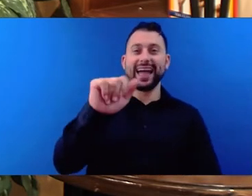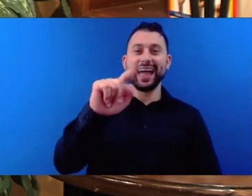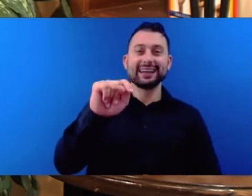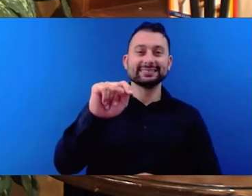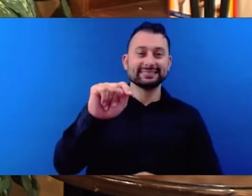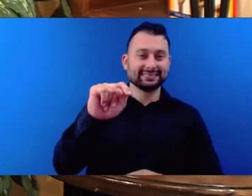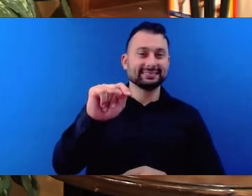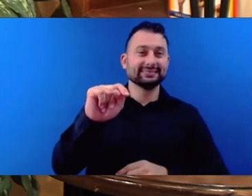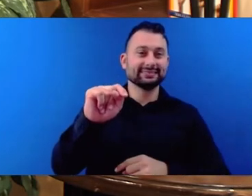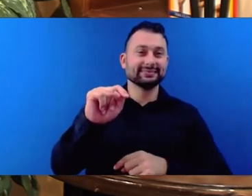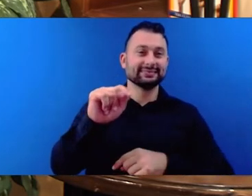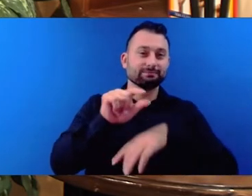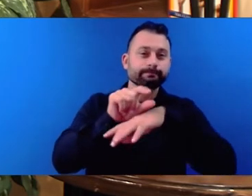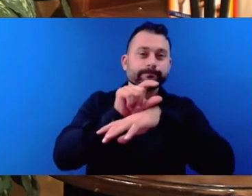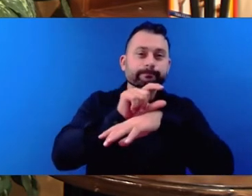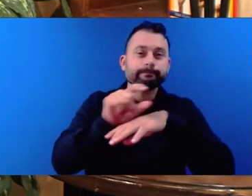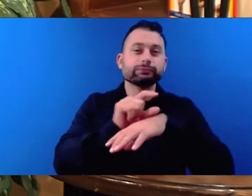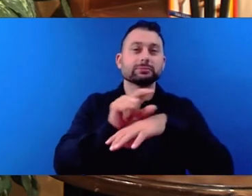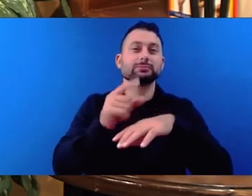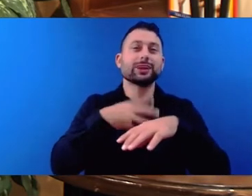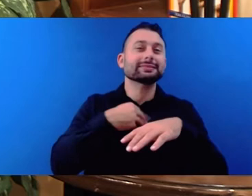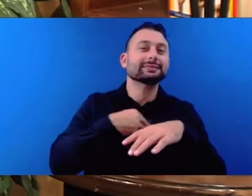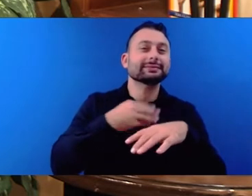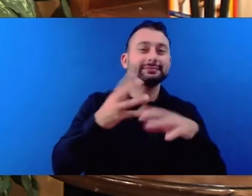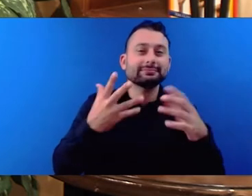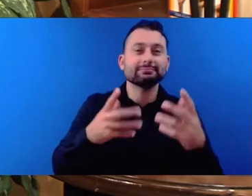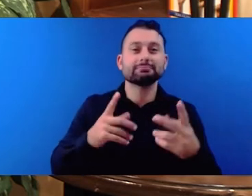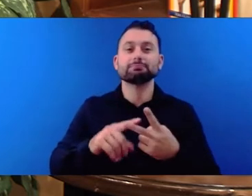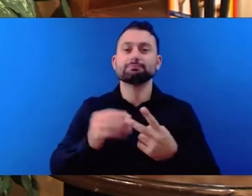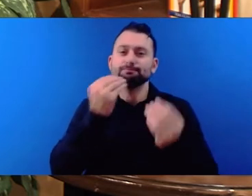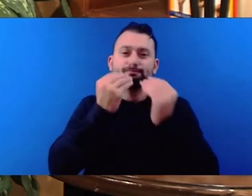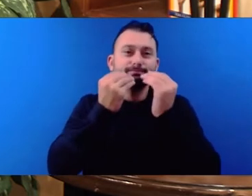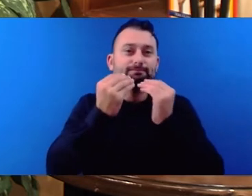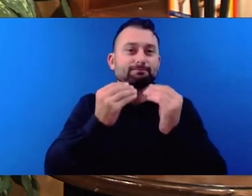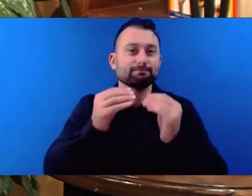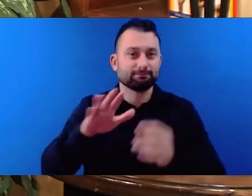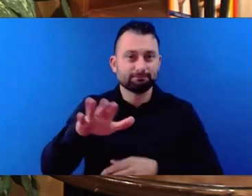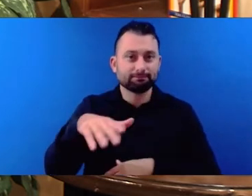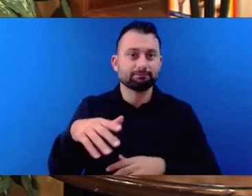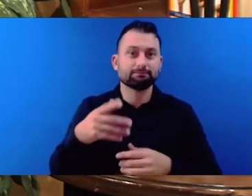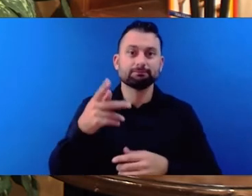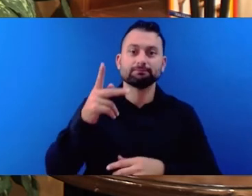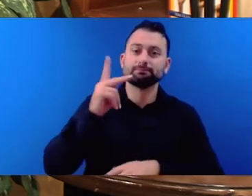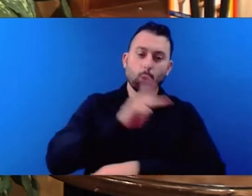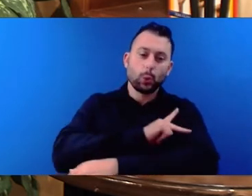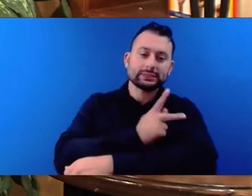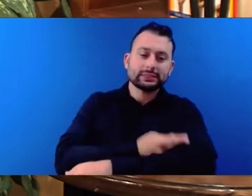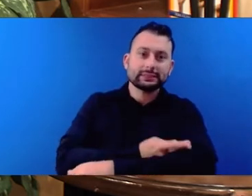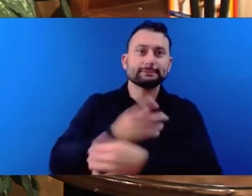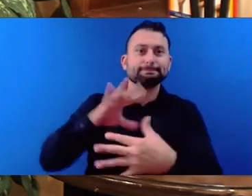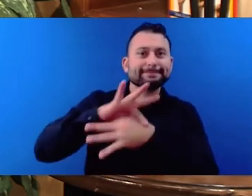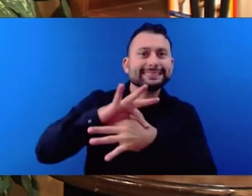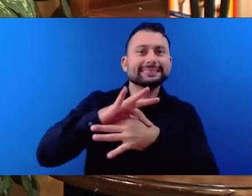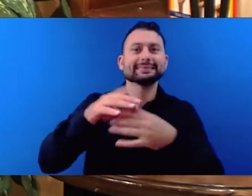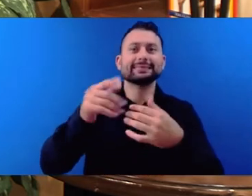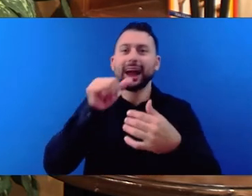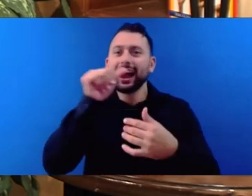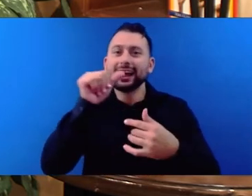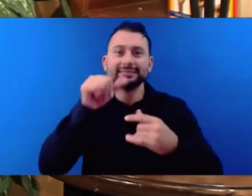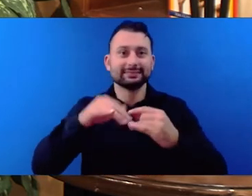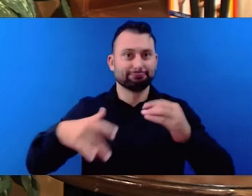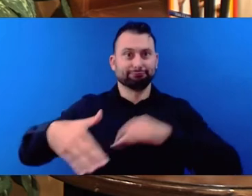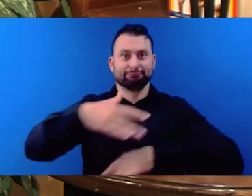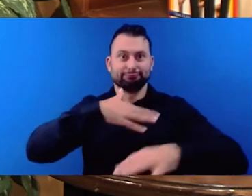Increased thirst. So because you have extra sugar in the body, it makes you feel thirsty all the